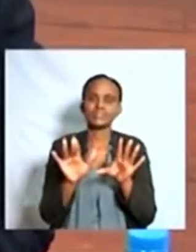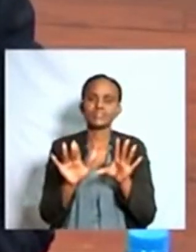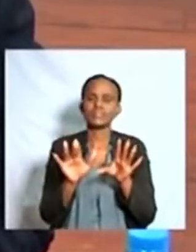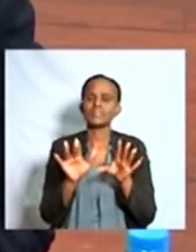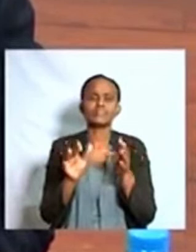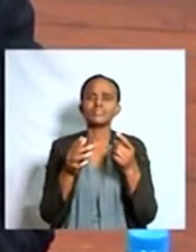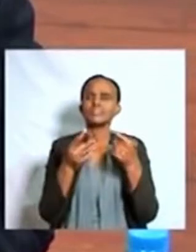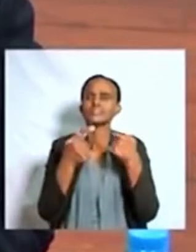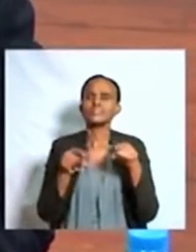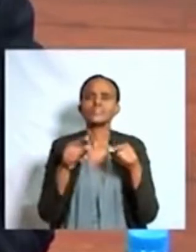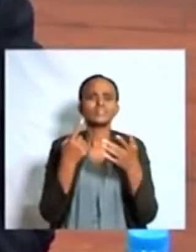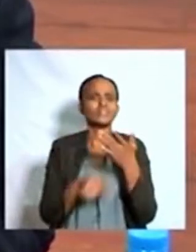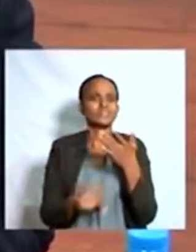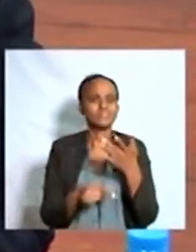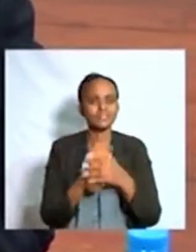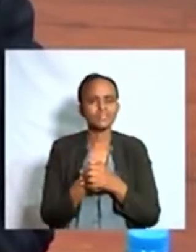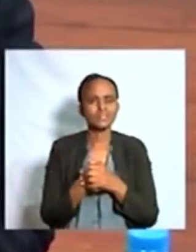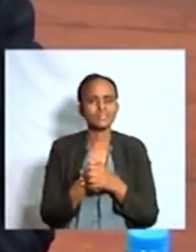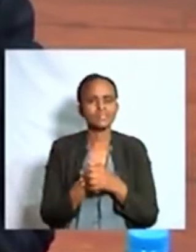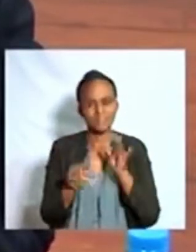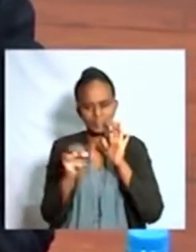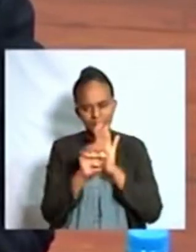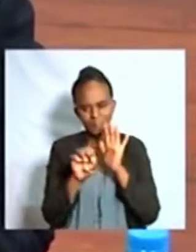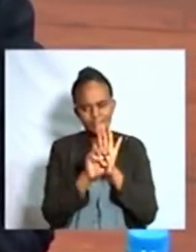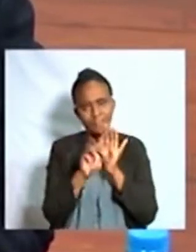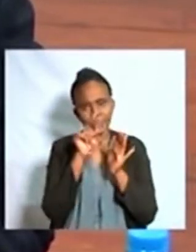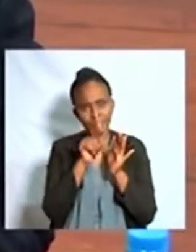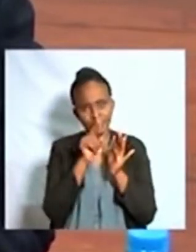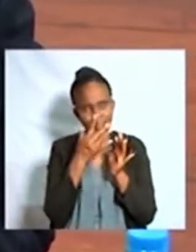done when such a thing is